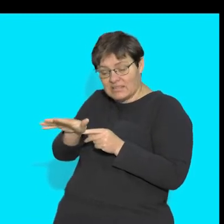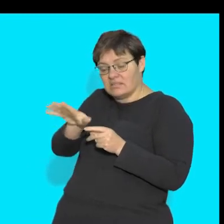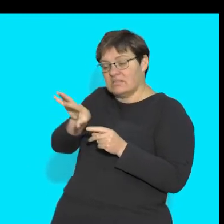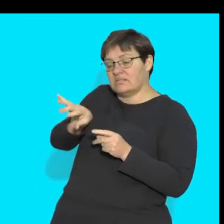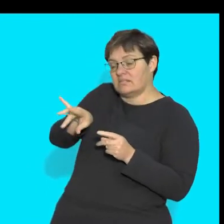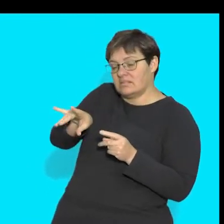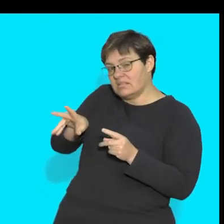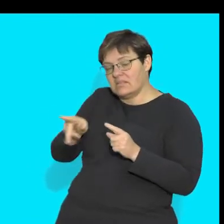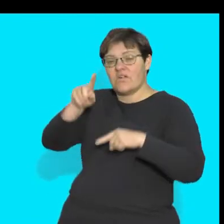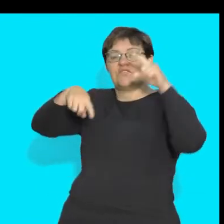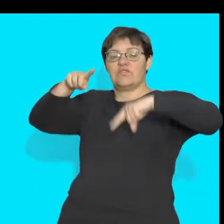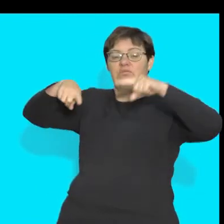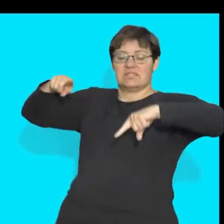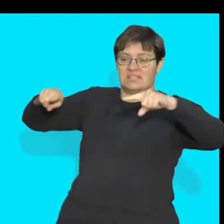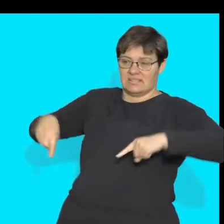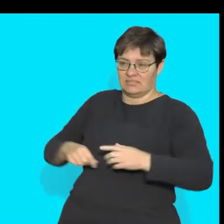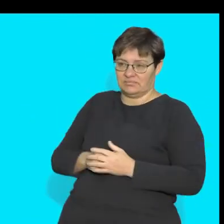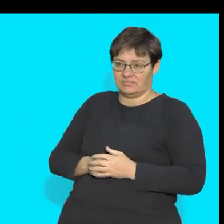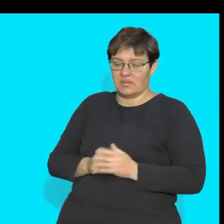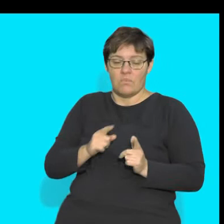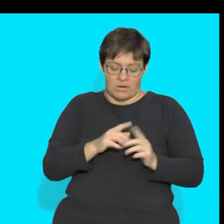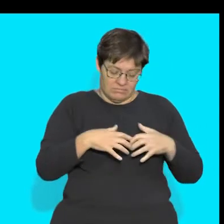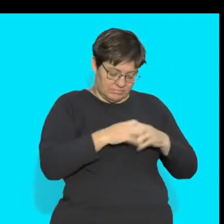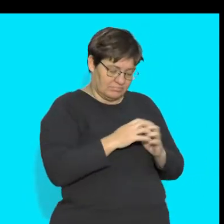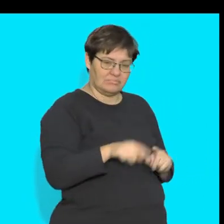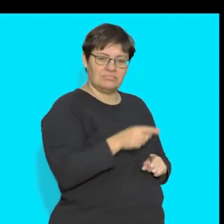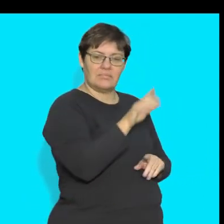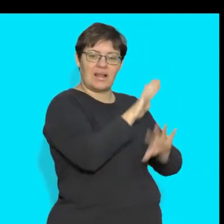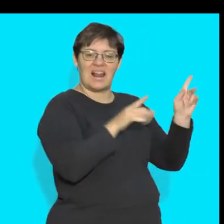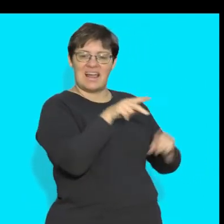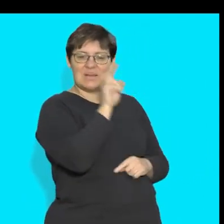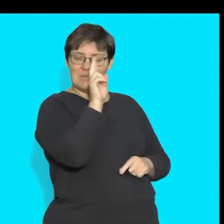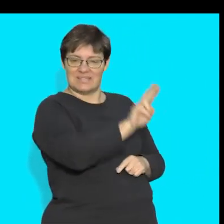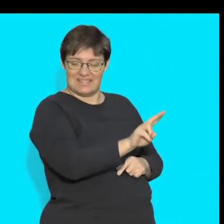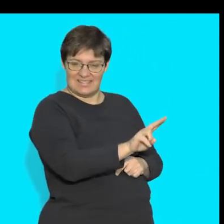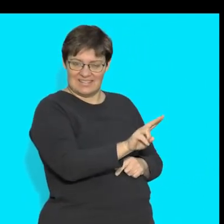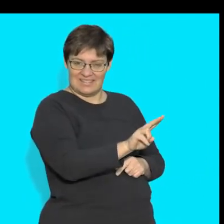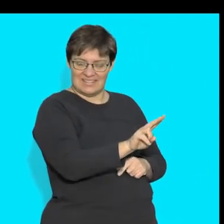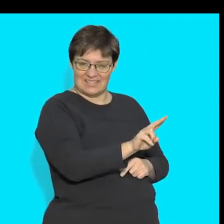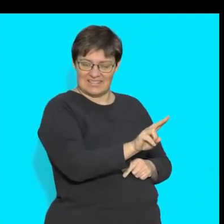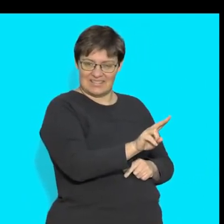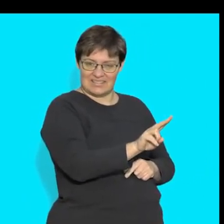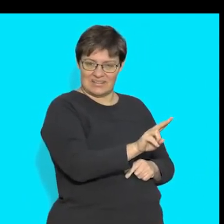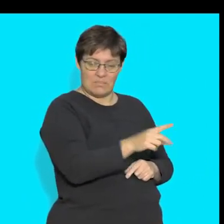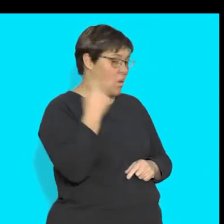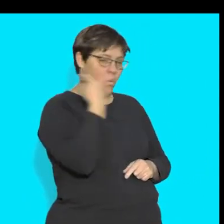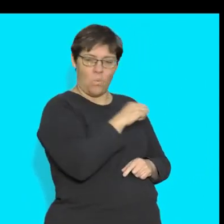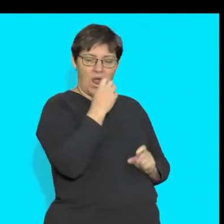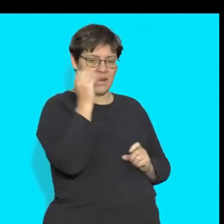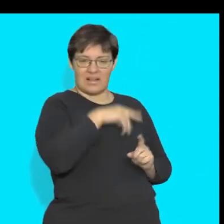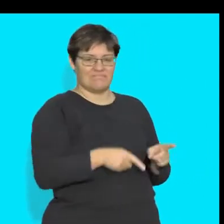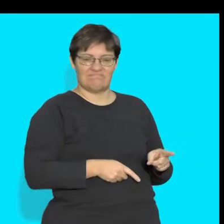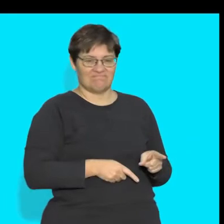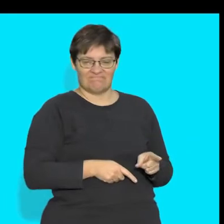the different frequencies that are actually making up the color we see. This isn't white